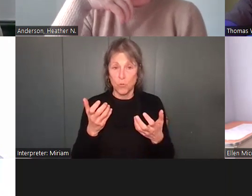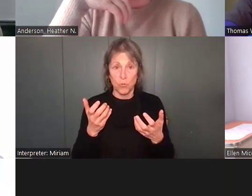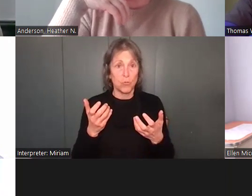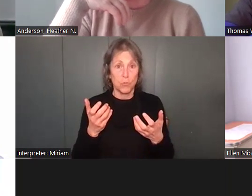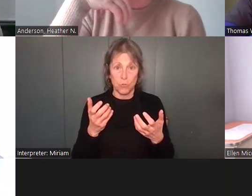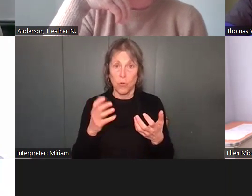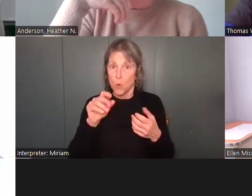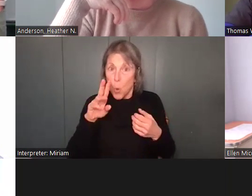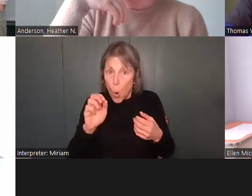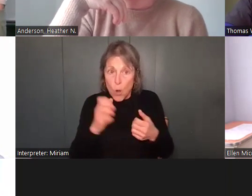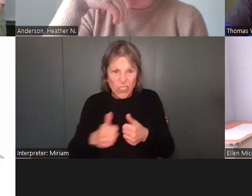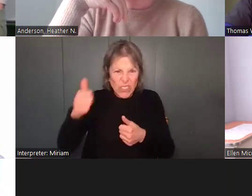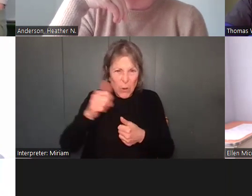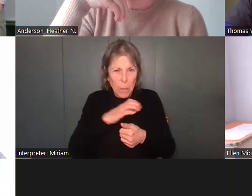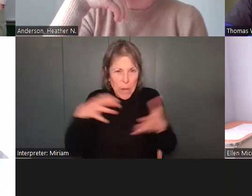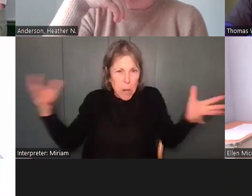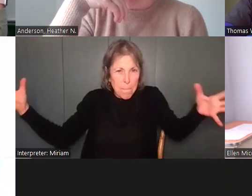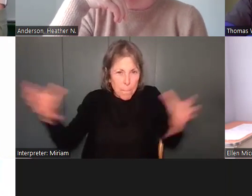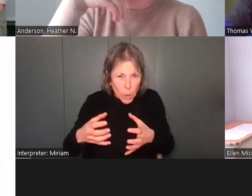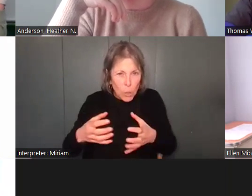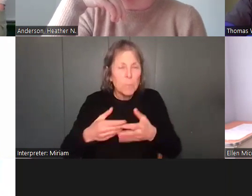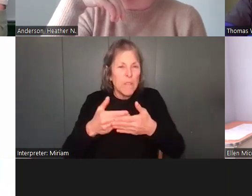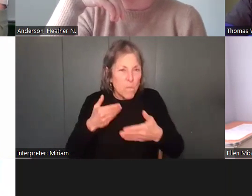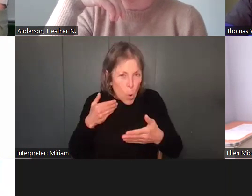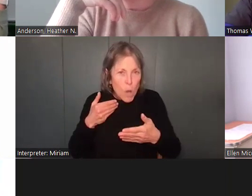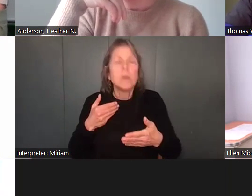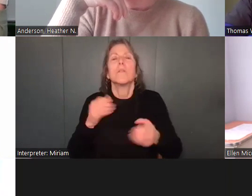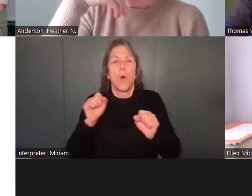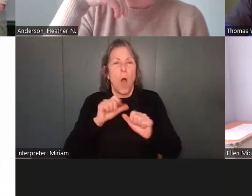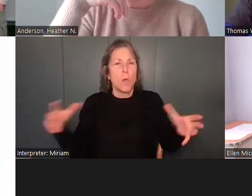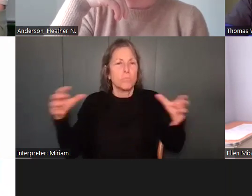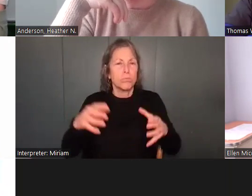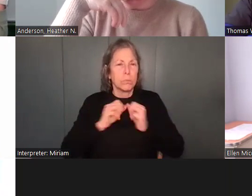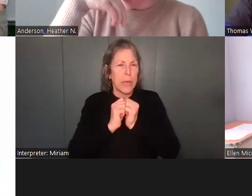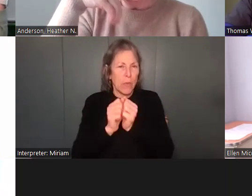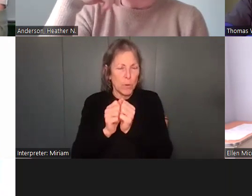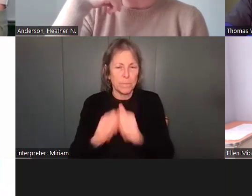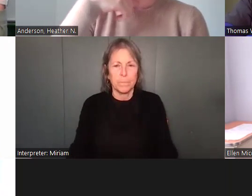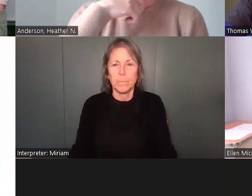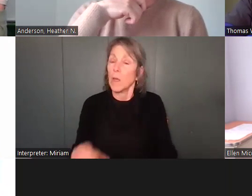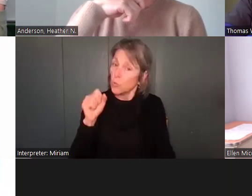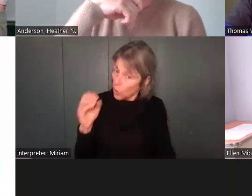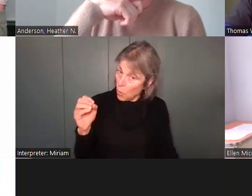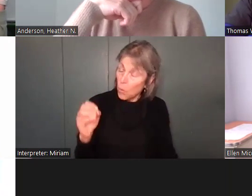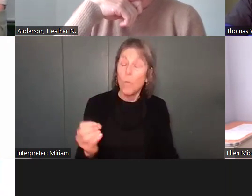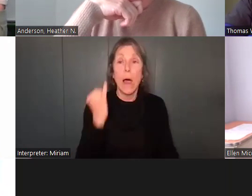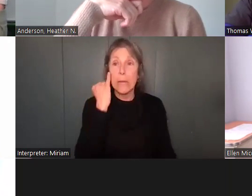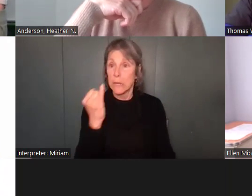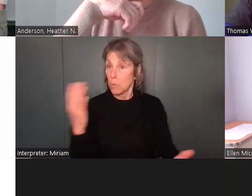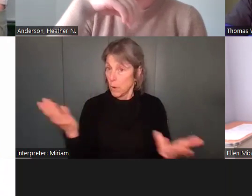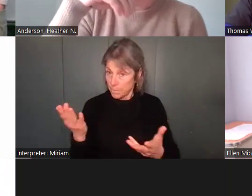of the steering committee before that time so that we can all get together. So the idea is